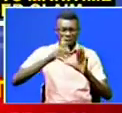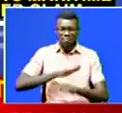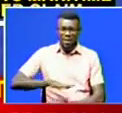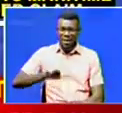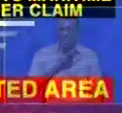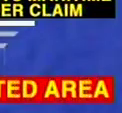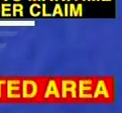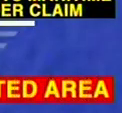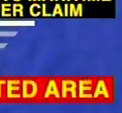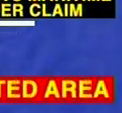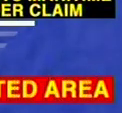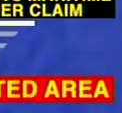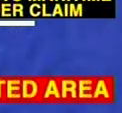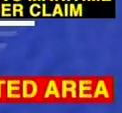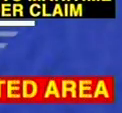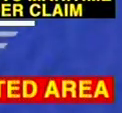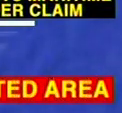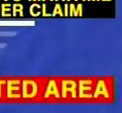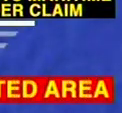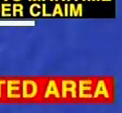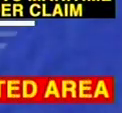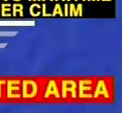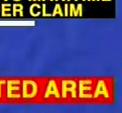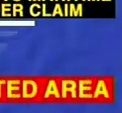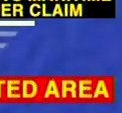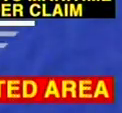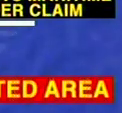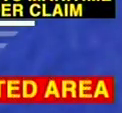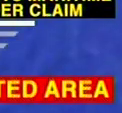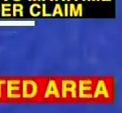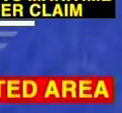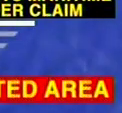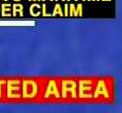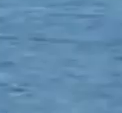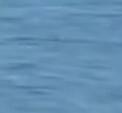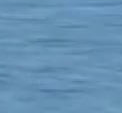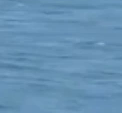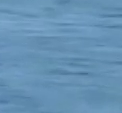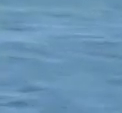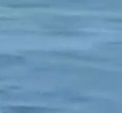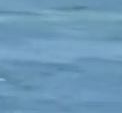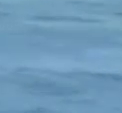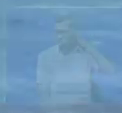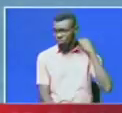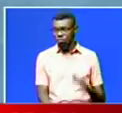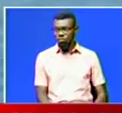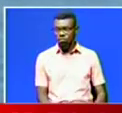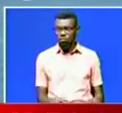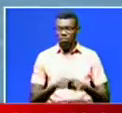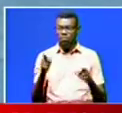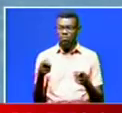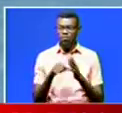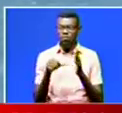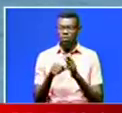a move Kenya presumed to be an attempted incursion to what it believes to be its territory and a potential act of